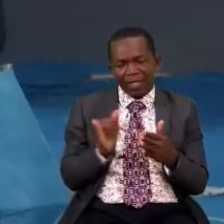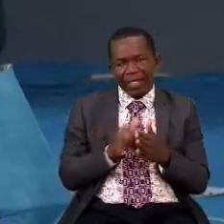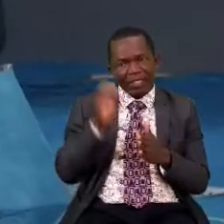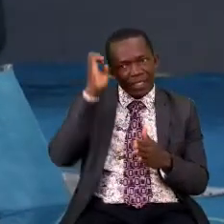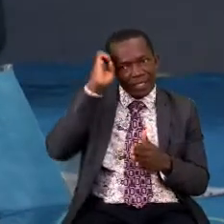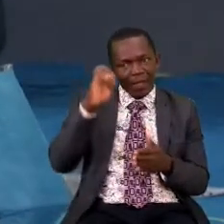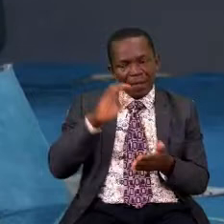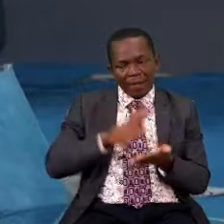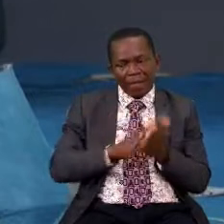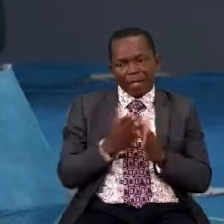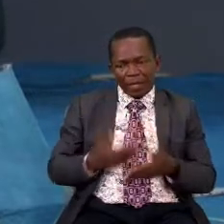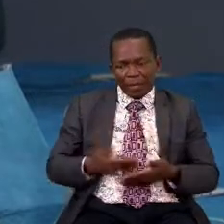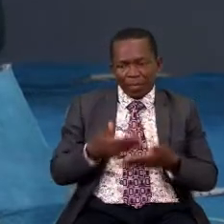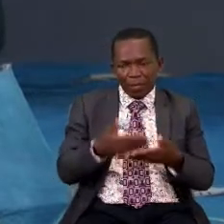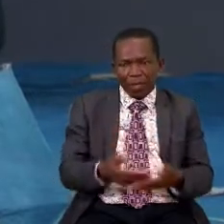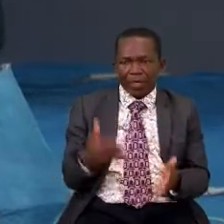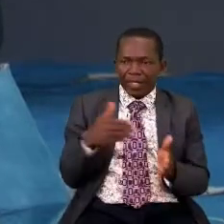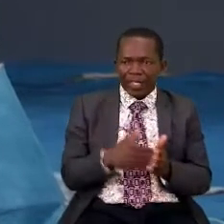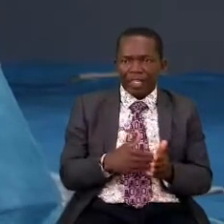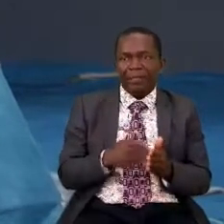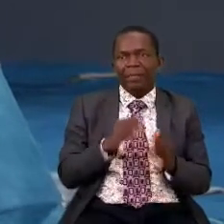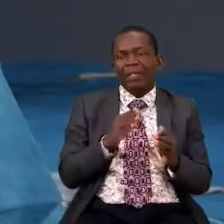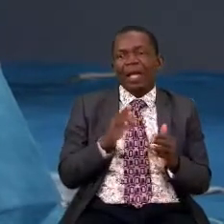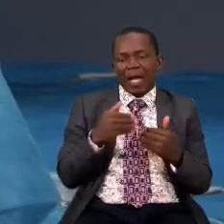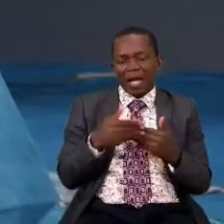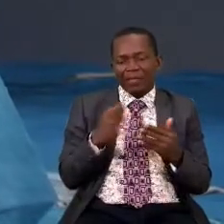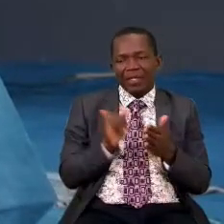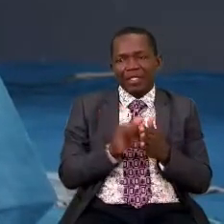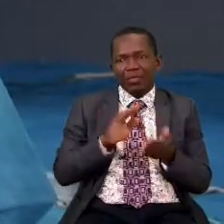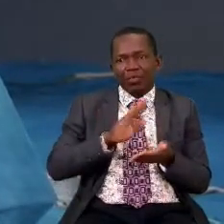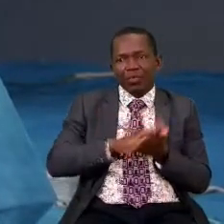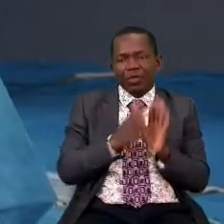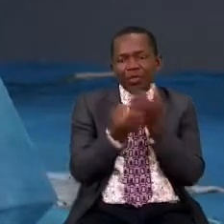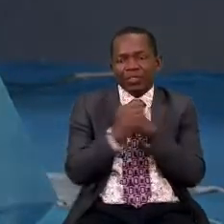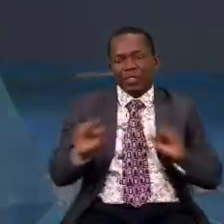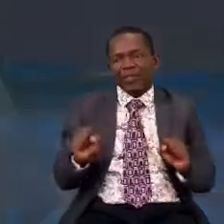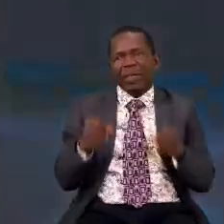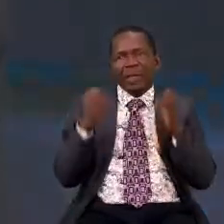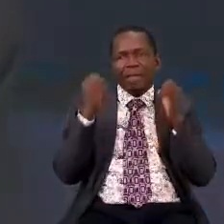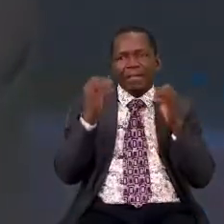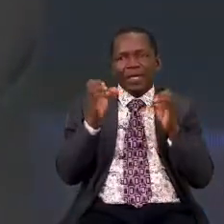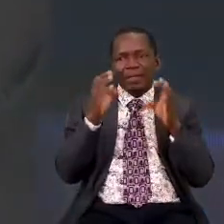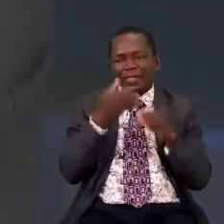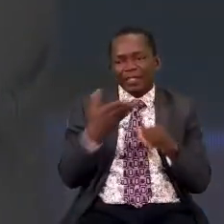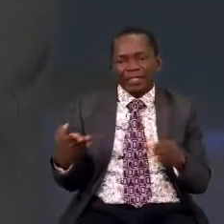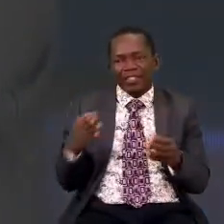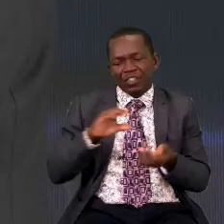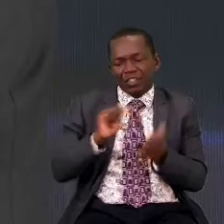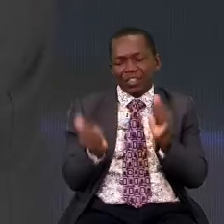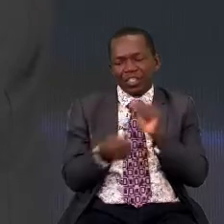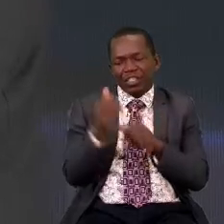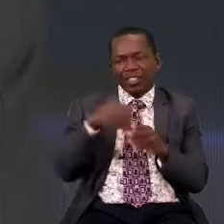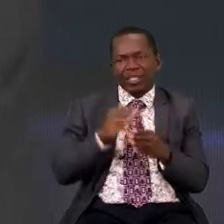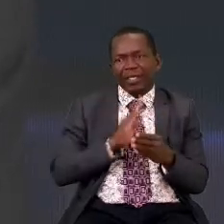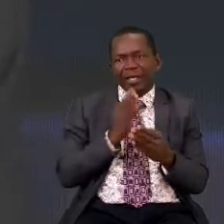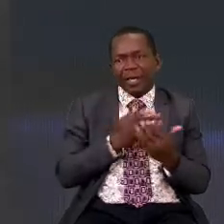in our mind, in our life. All that kind of boisterous attitude, all that kind